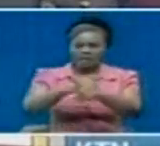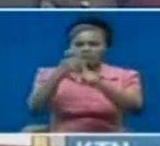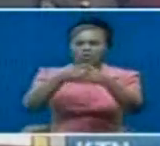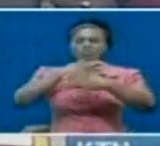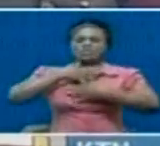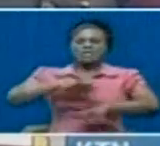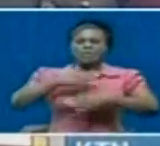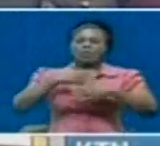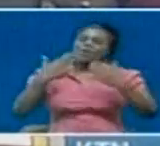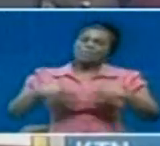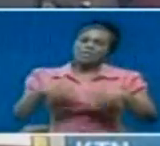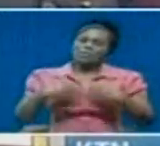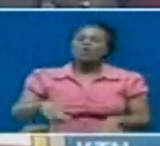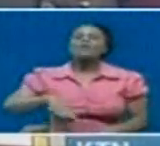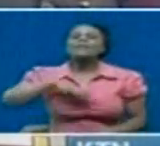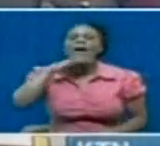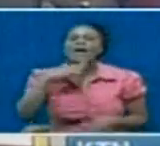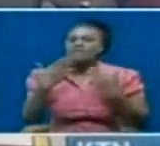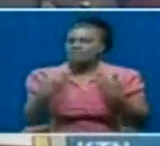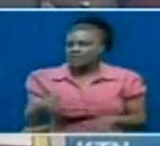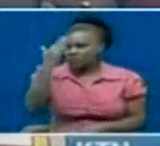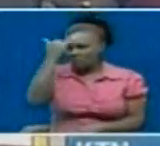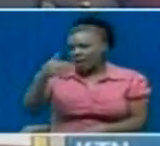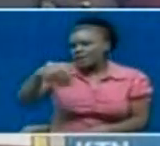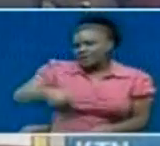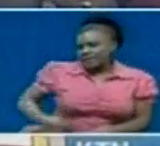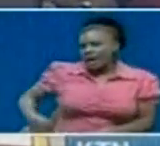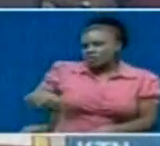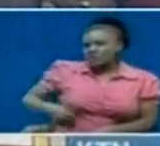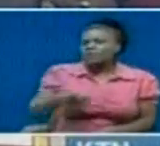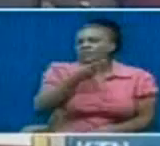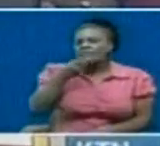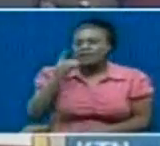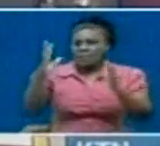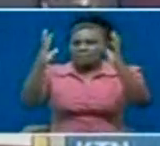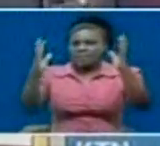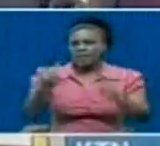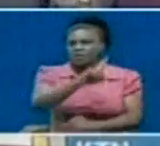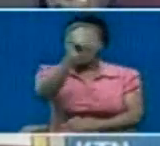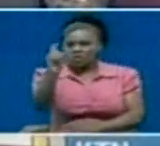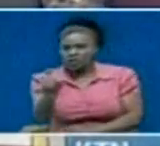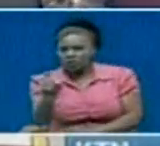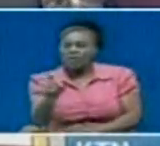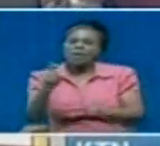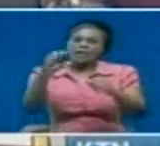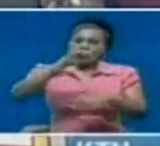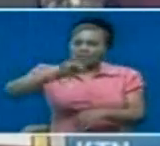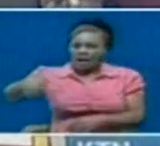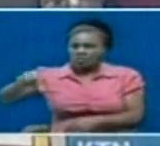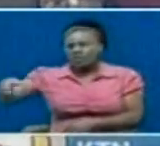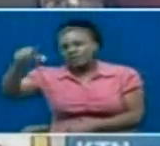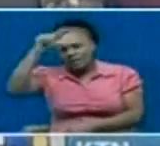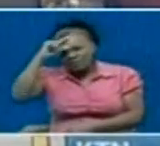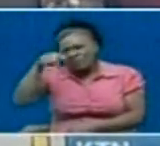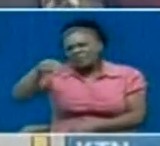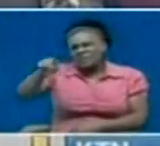Samburu that people have died because of famine and drought in that region. So on our big question tonight, we are asking you, should the county government take